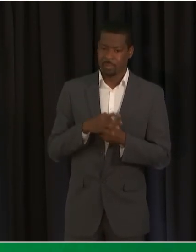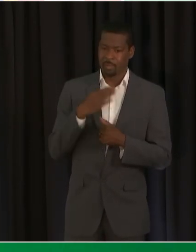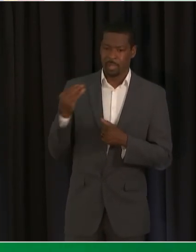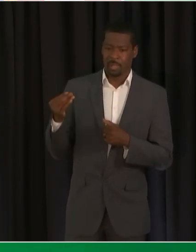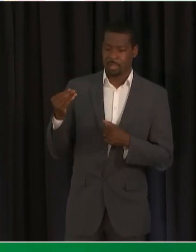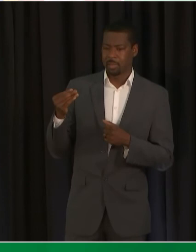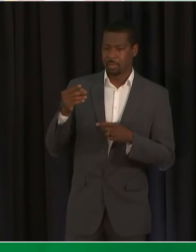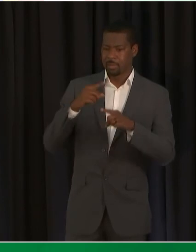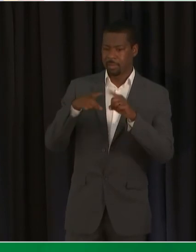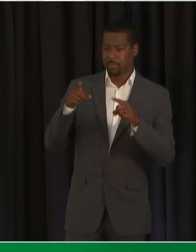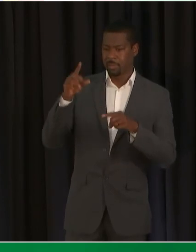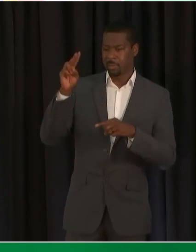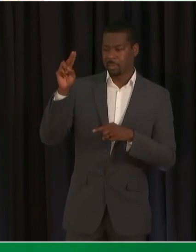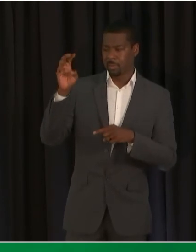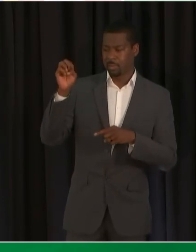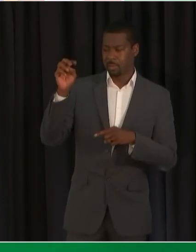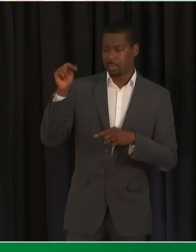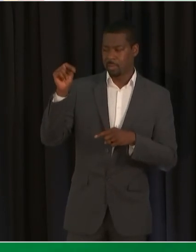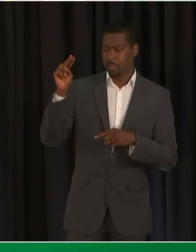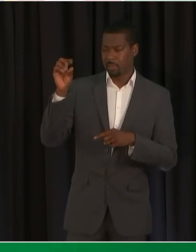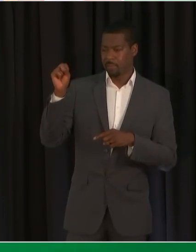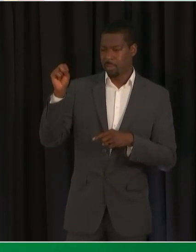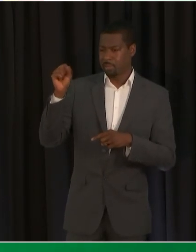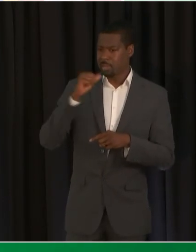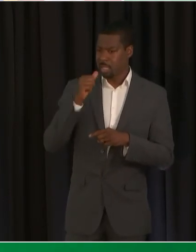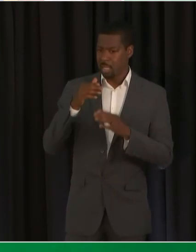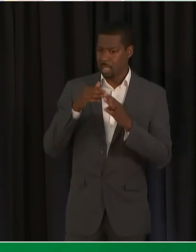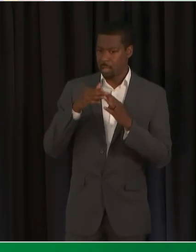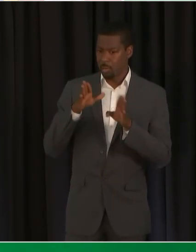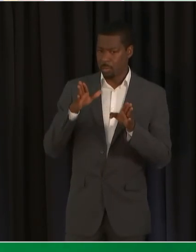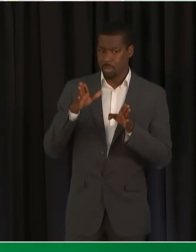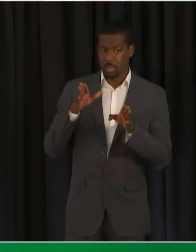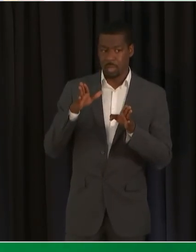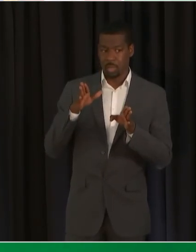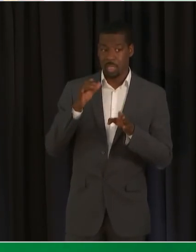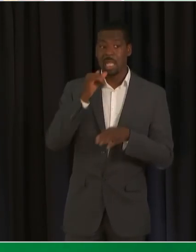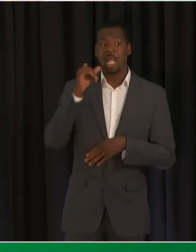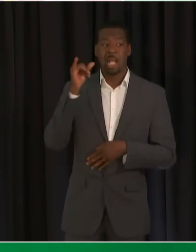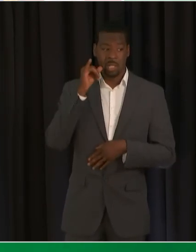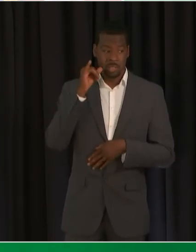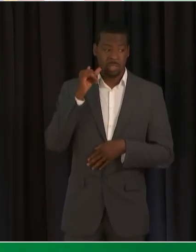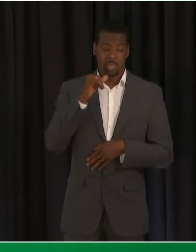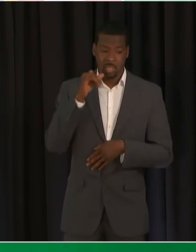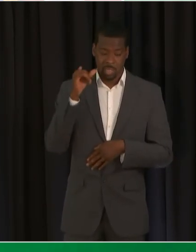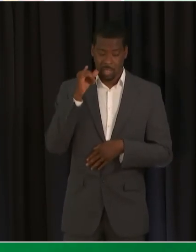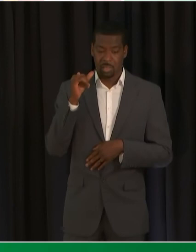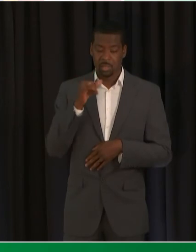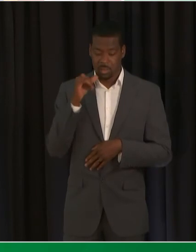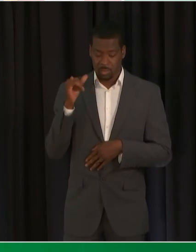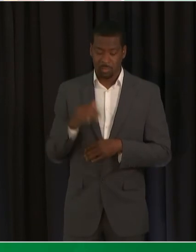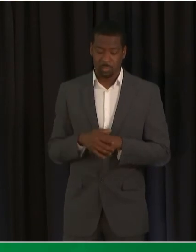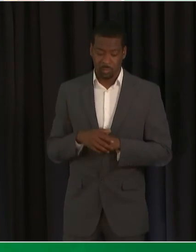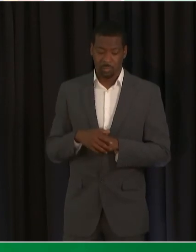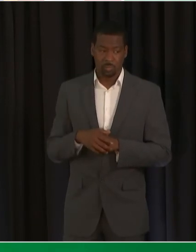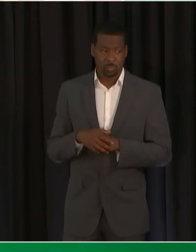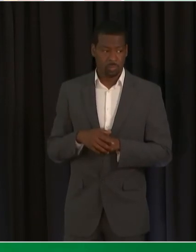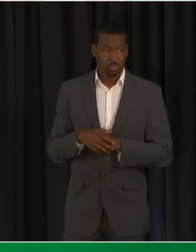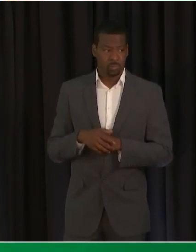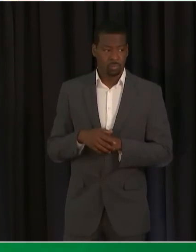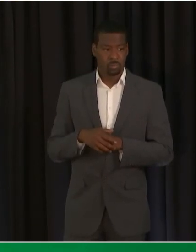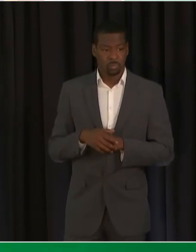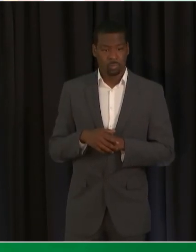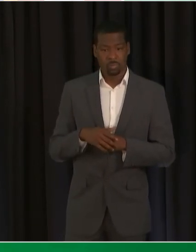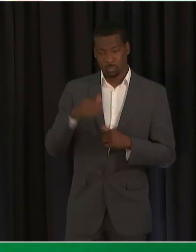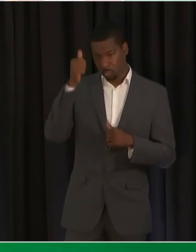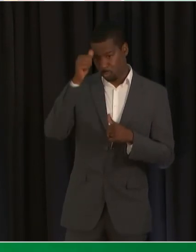venues has not yet opened. Is that right? It's opened. It's It opened. opened yesterday. on Saturday. It Oh, as of opened yesterday. At Okay. 12 noon. Oh, All right, so